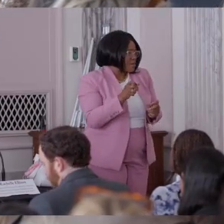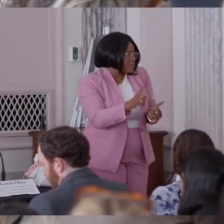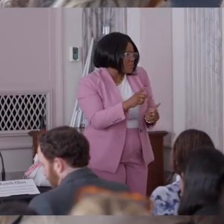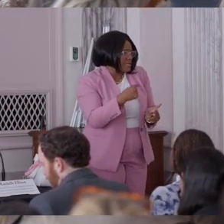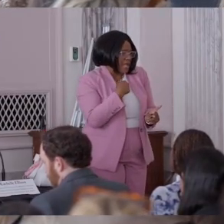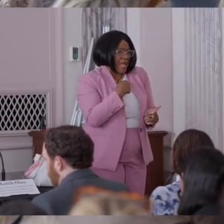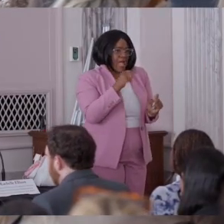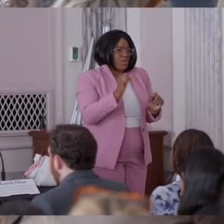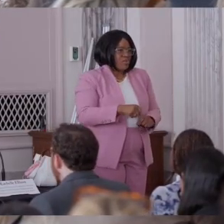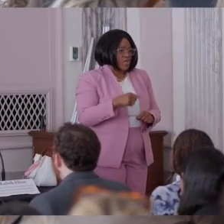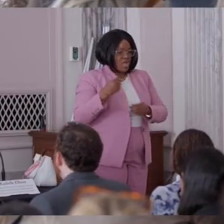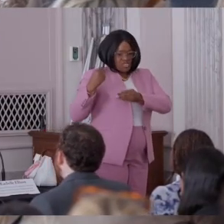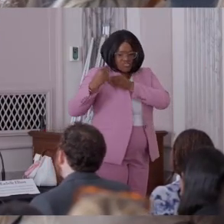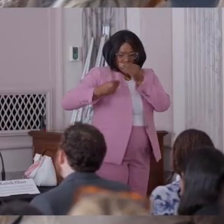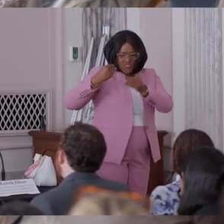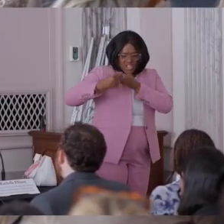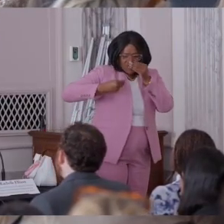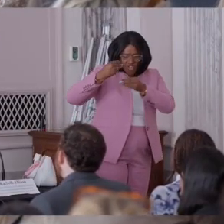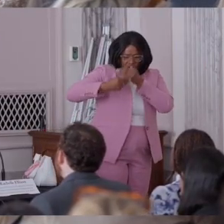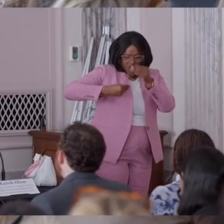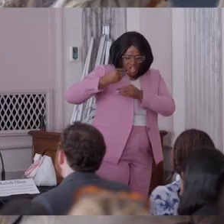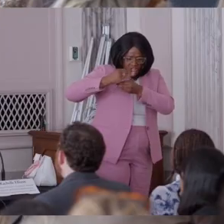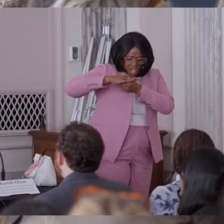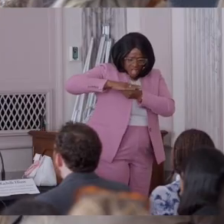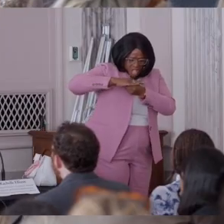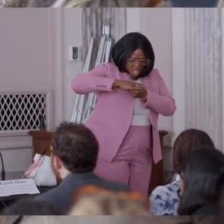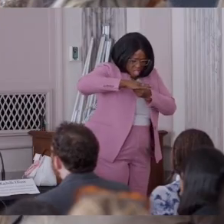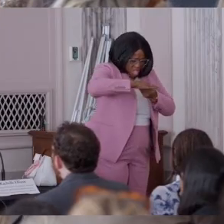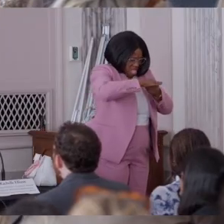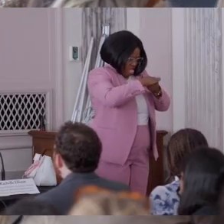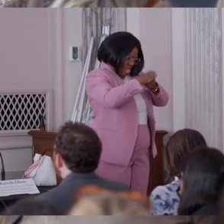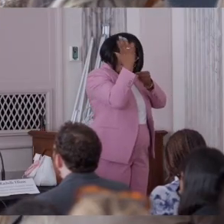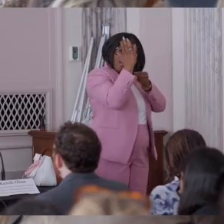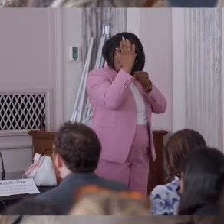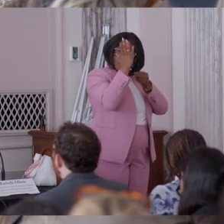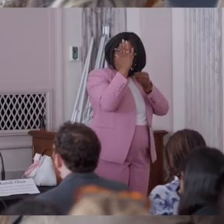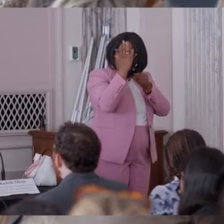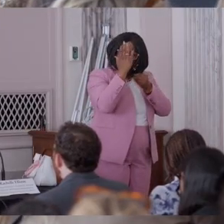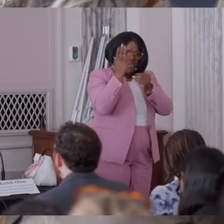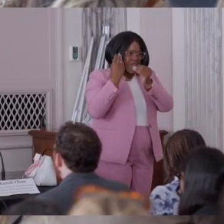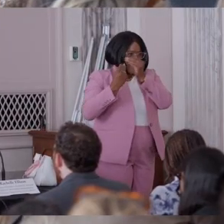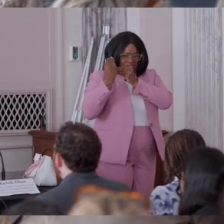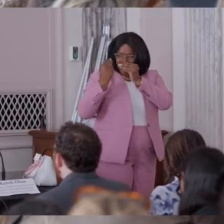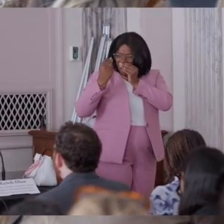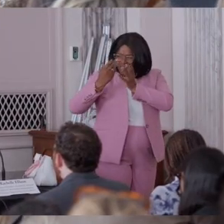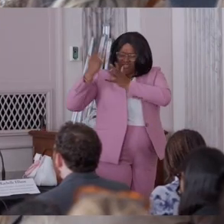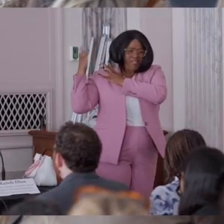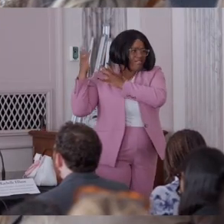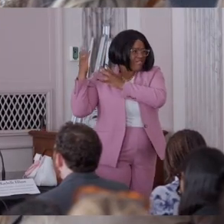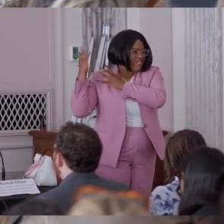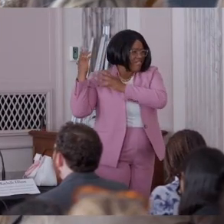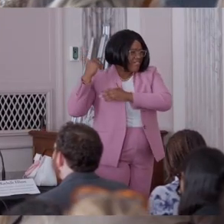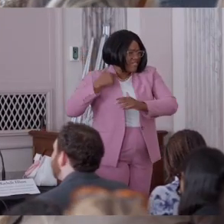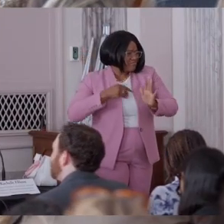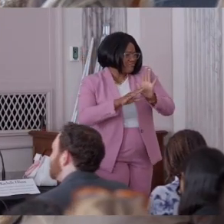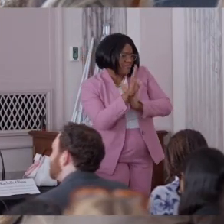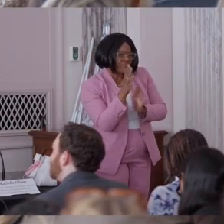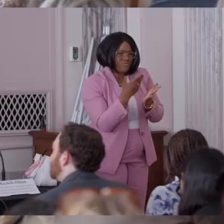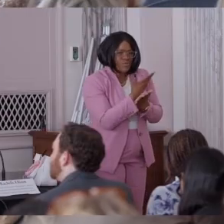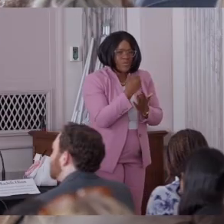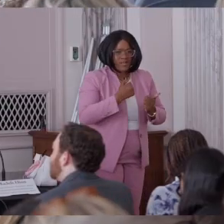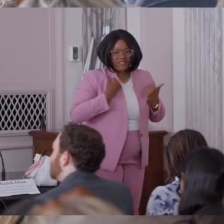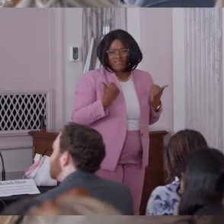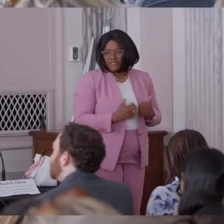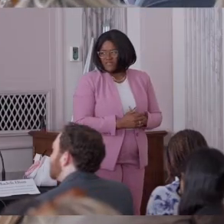to break generational curses and generational cycles of abuse and trauma that was there. So I hope that answered your